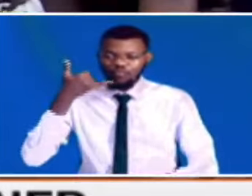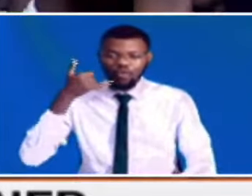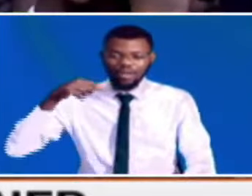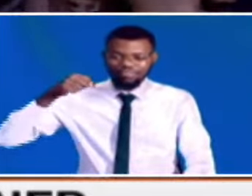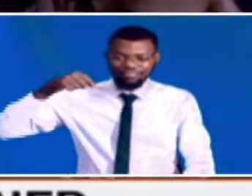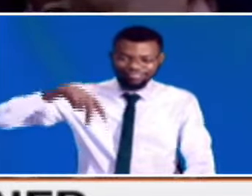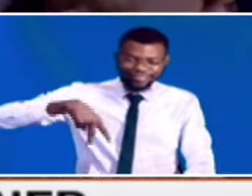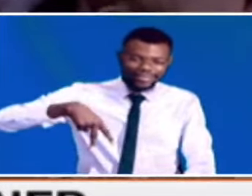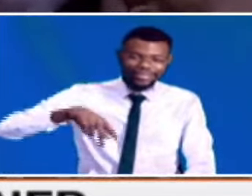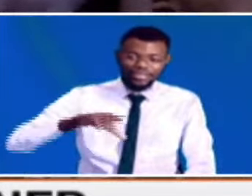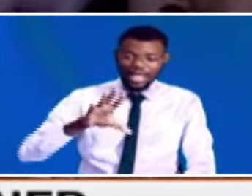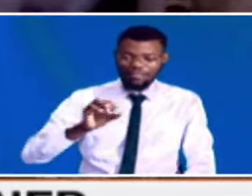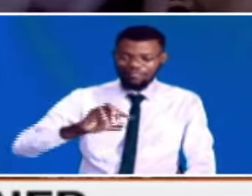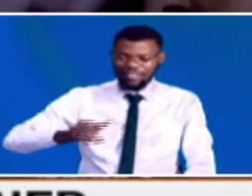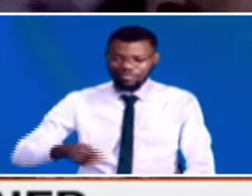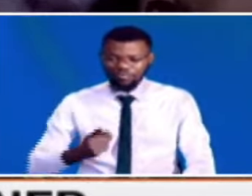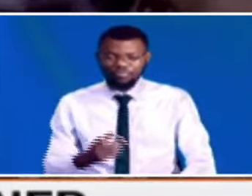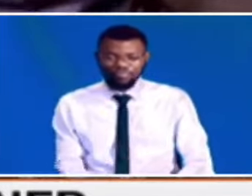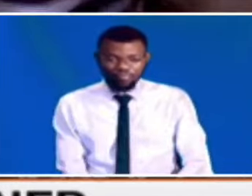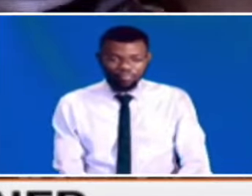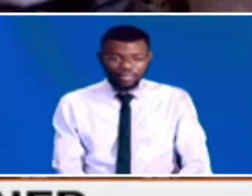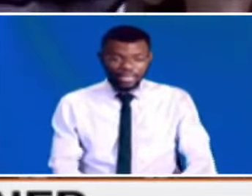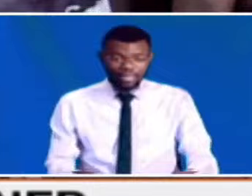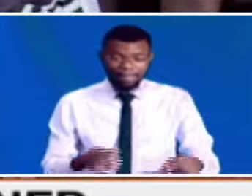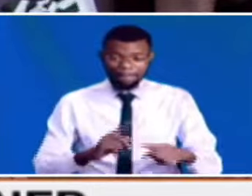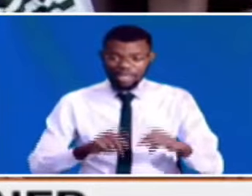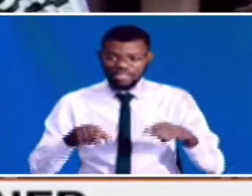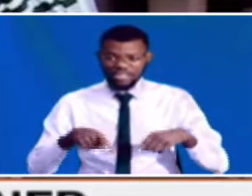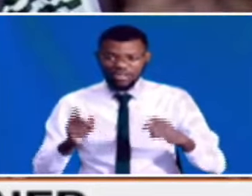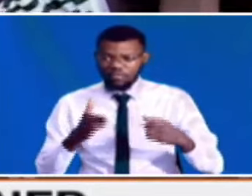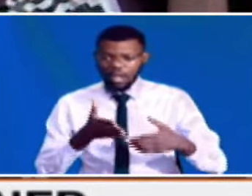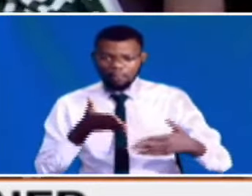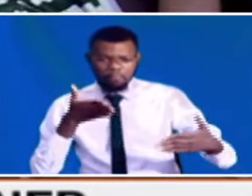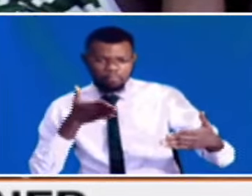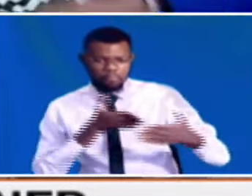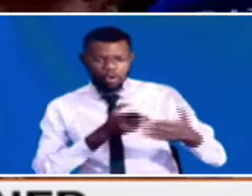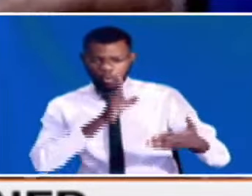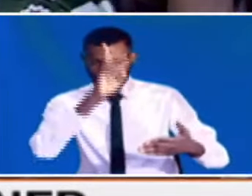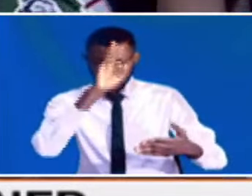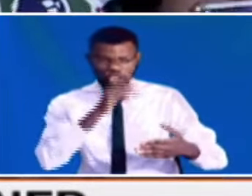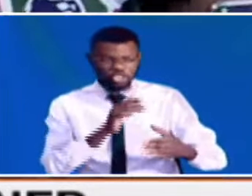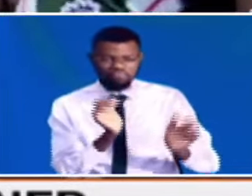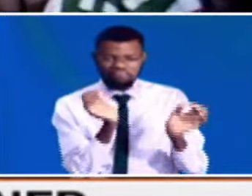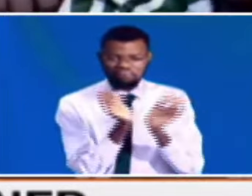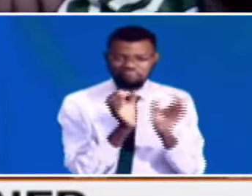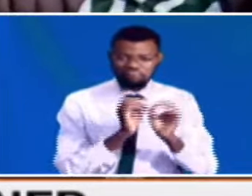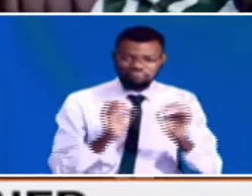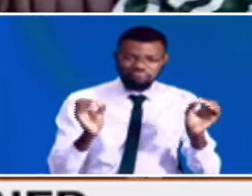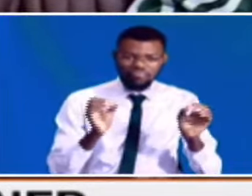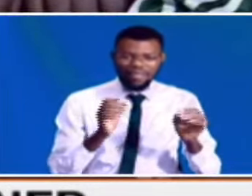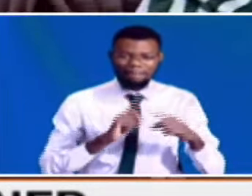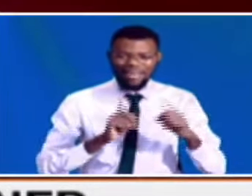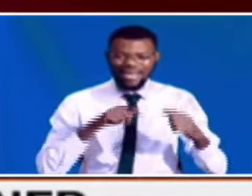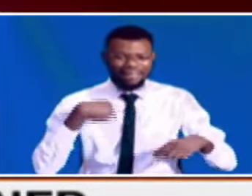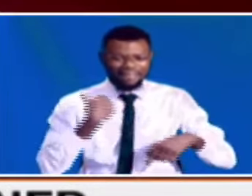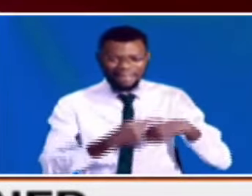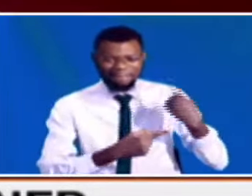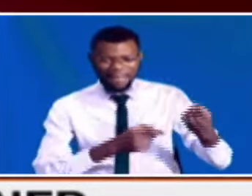Additionally, charges were leveled against him for resisting arrest and inflicting injuries on Officer Jacob